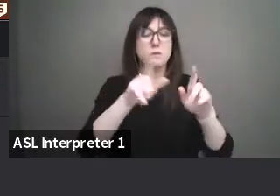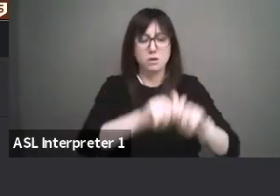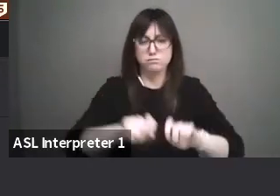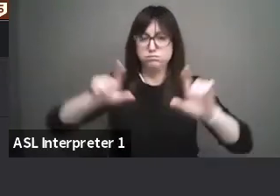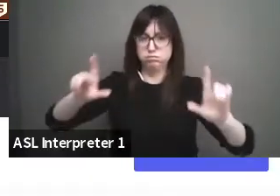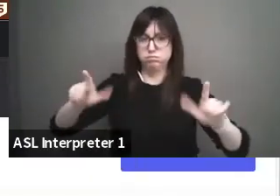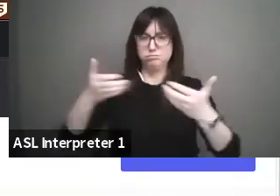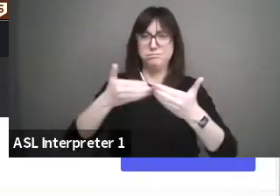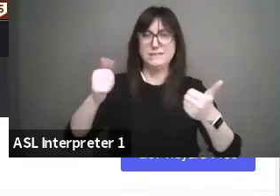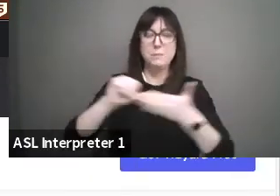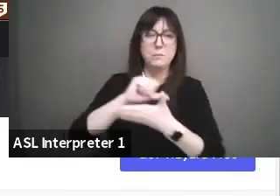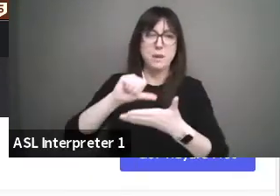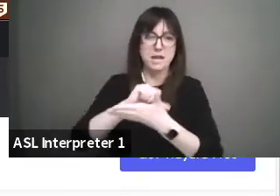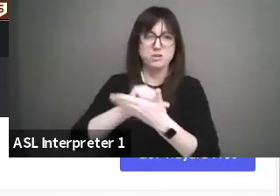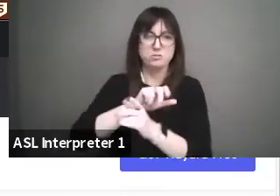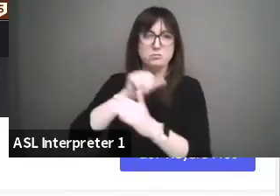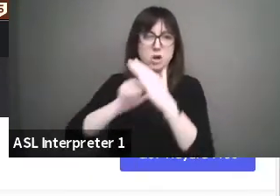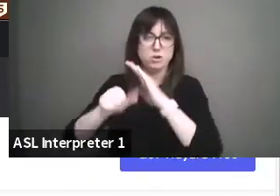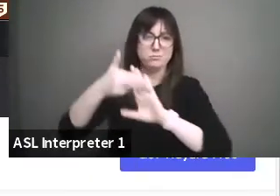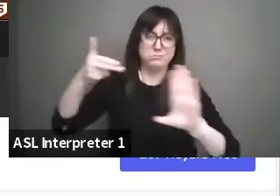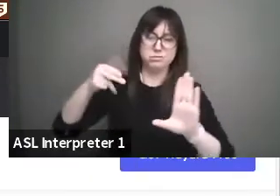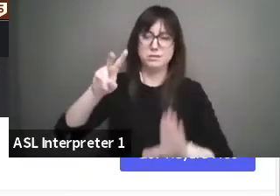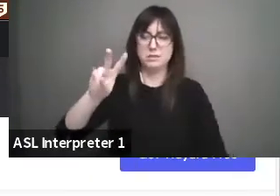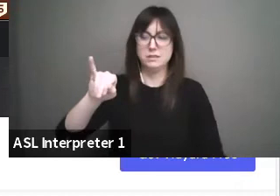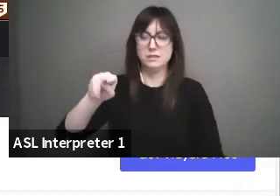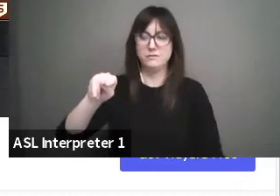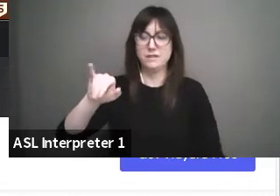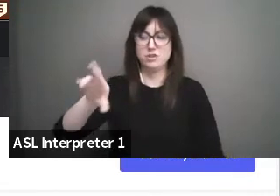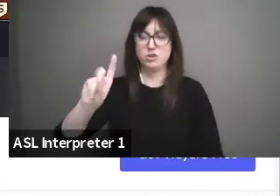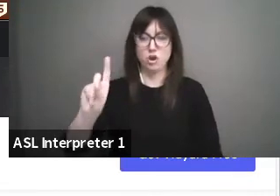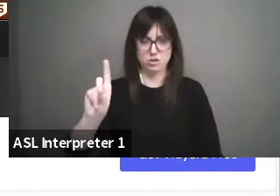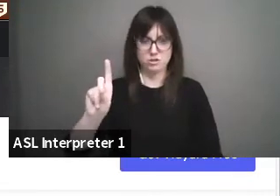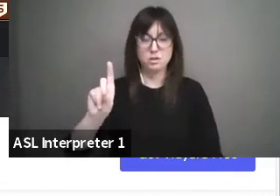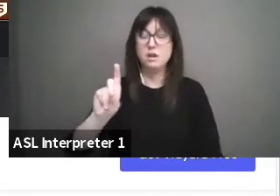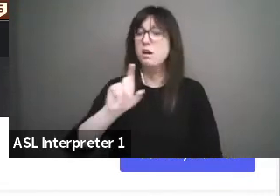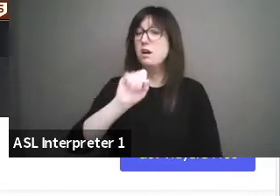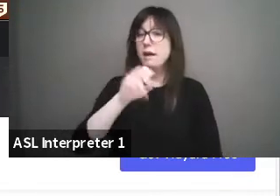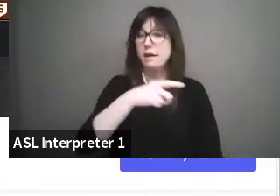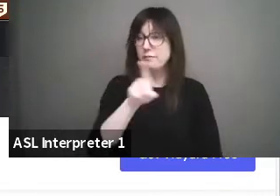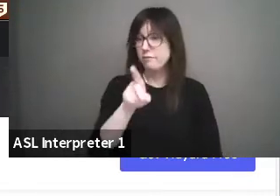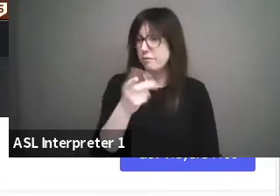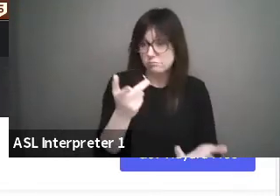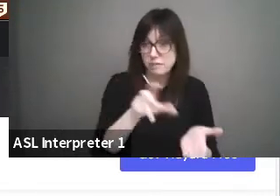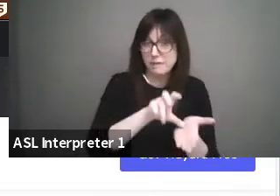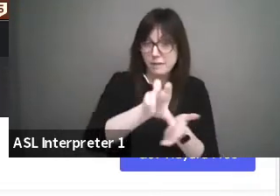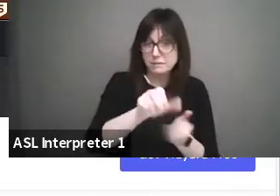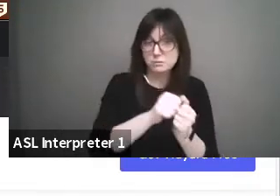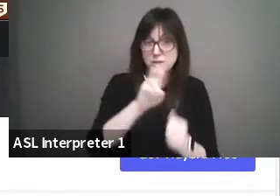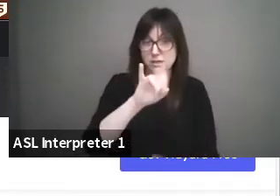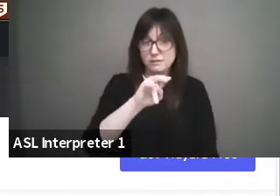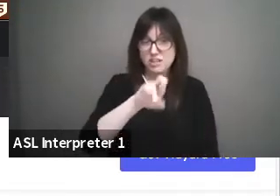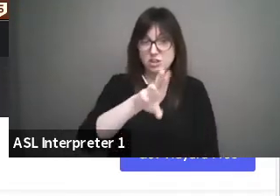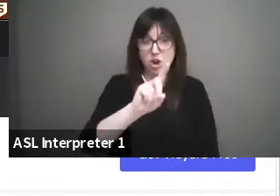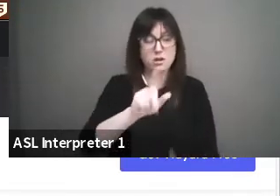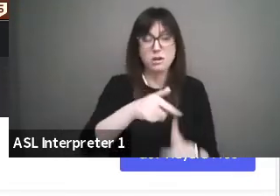that is branded to Vidyard. In the future, if anyone invests with Vidyard, this can be all branded